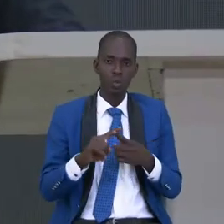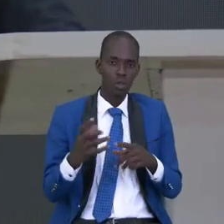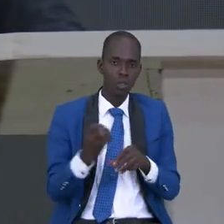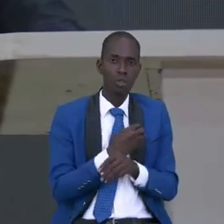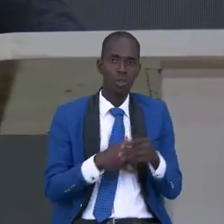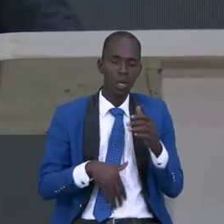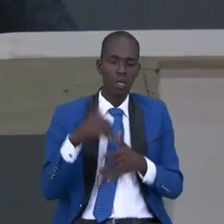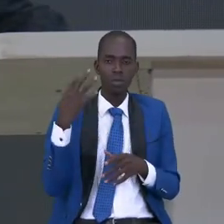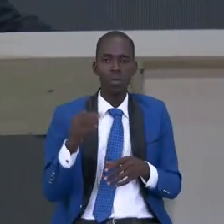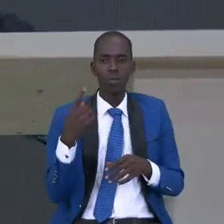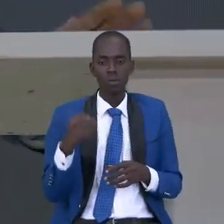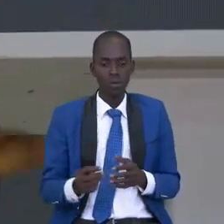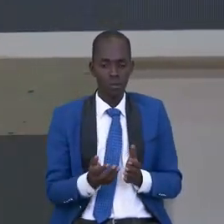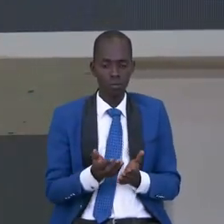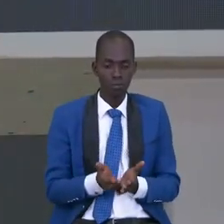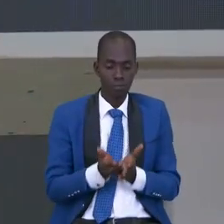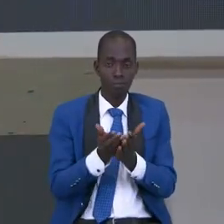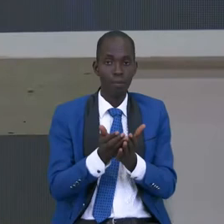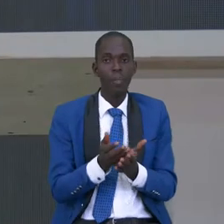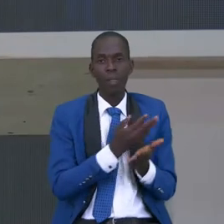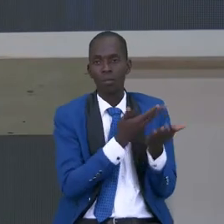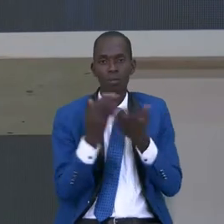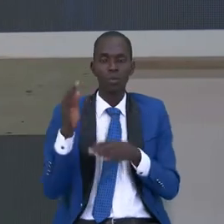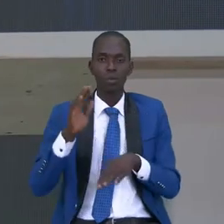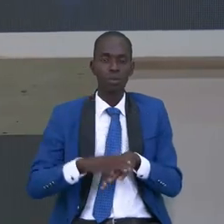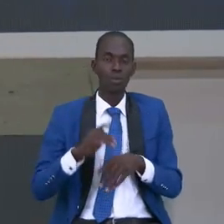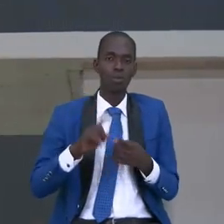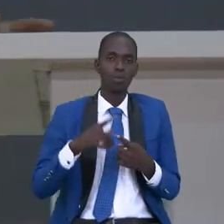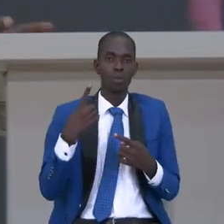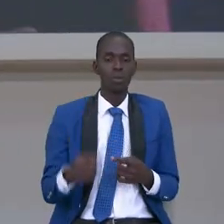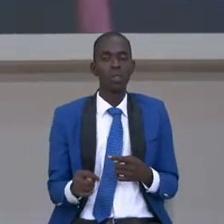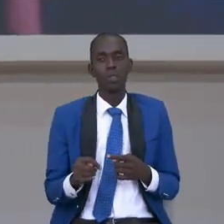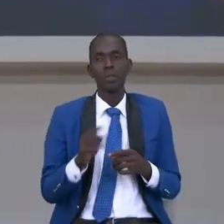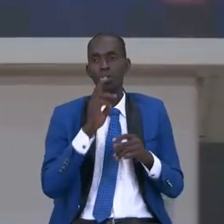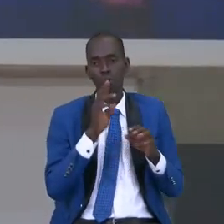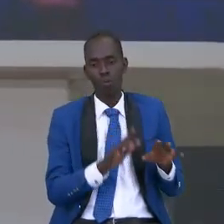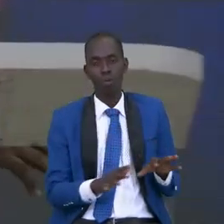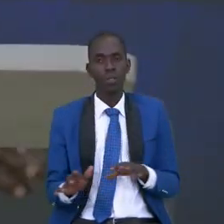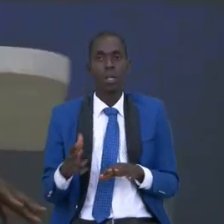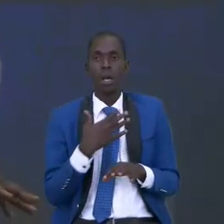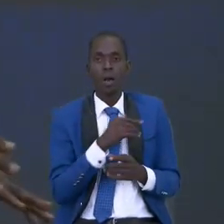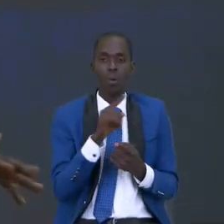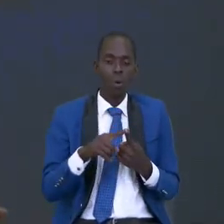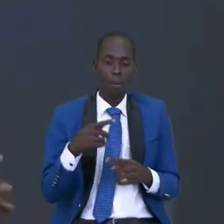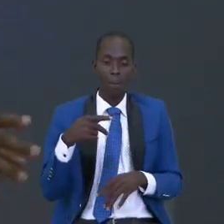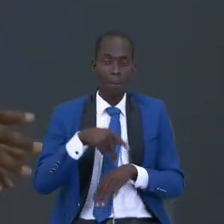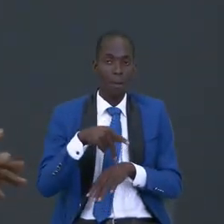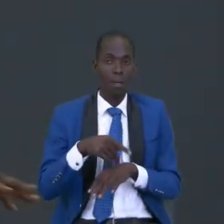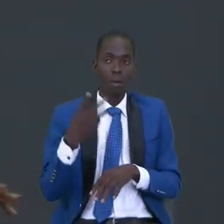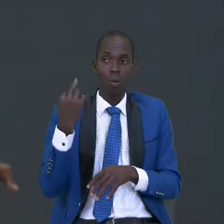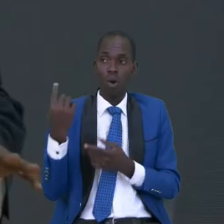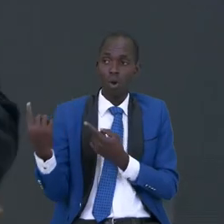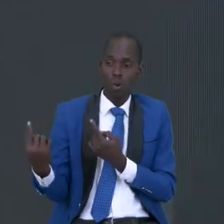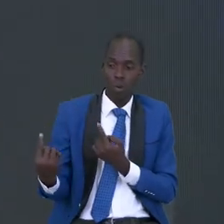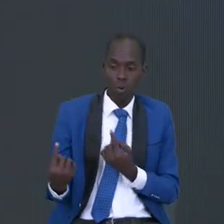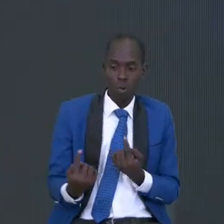the sea. One word, calm. And when Peter was calmed down